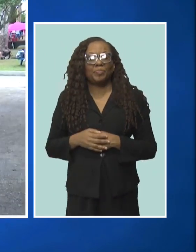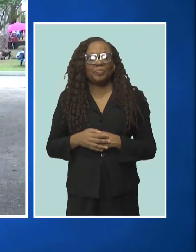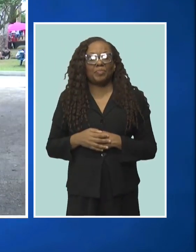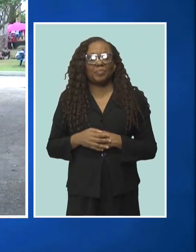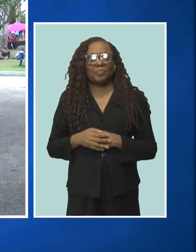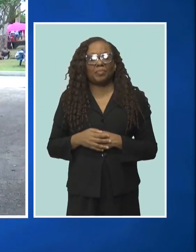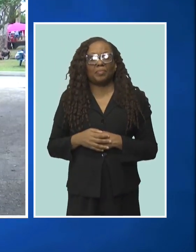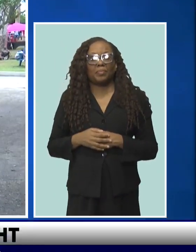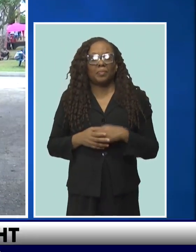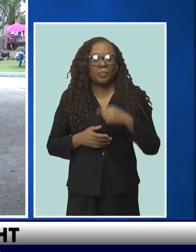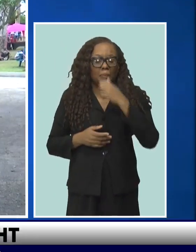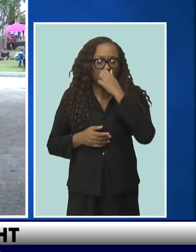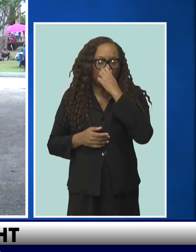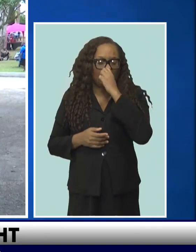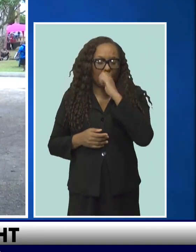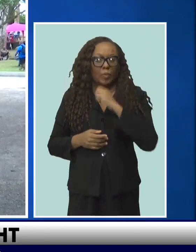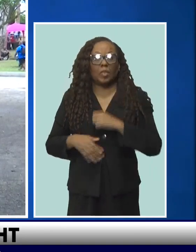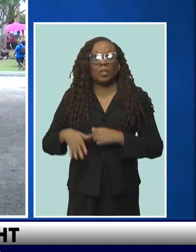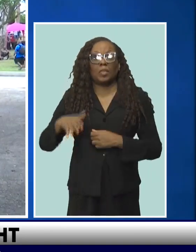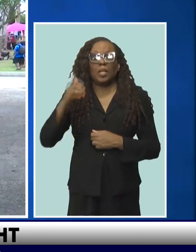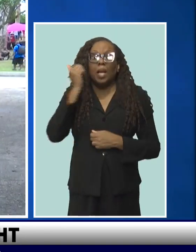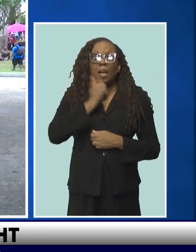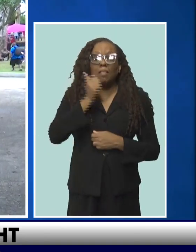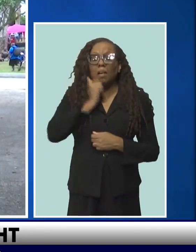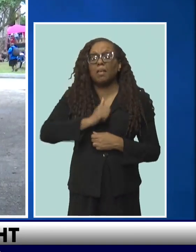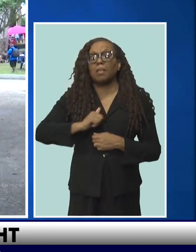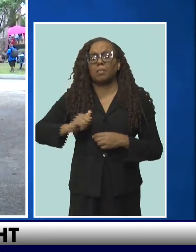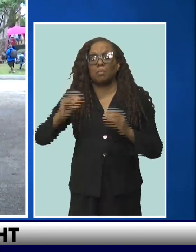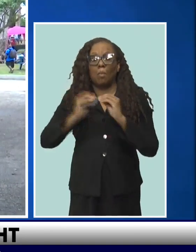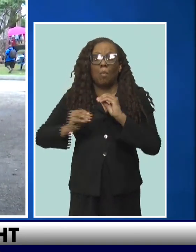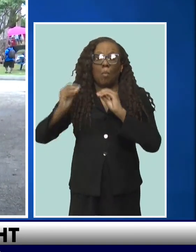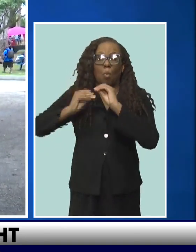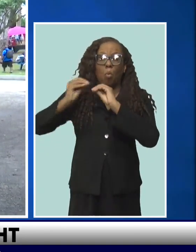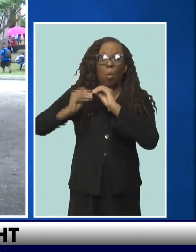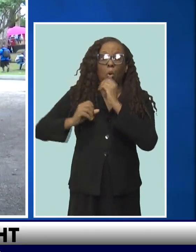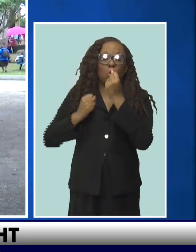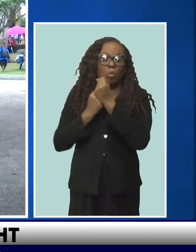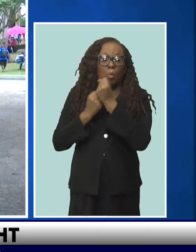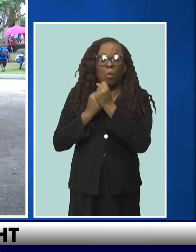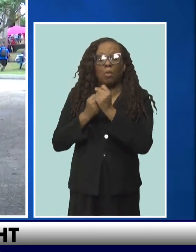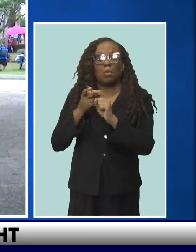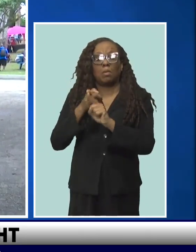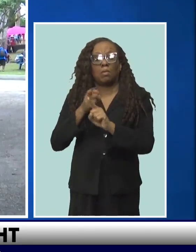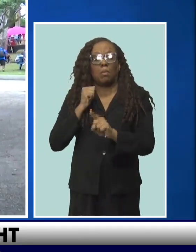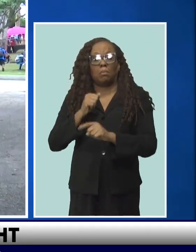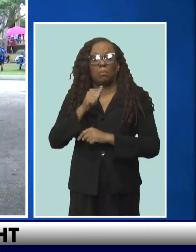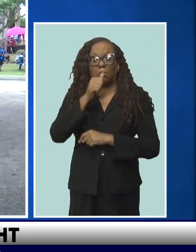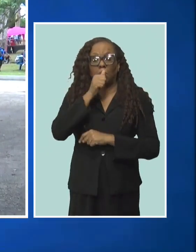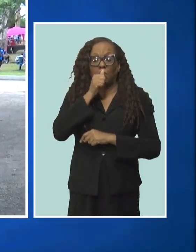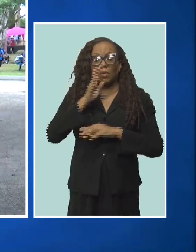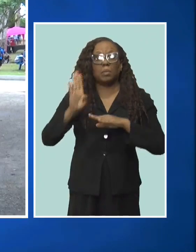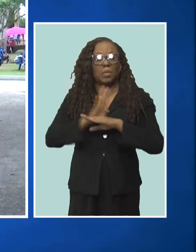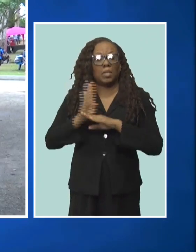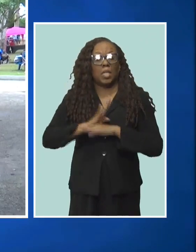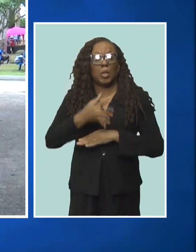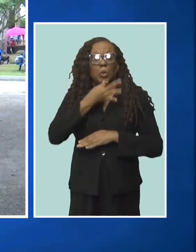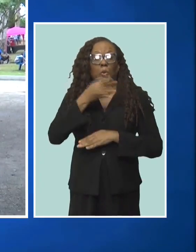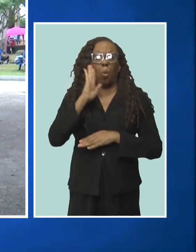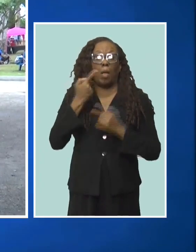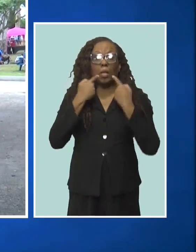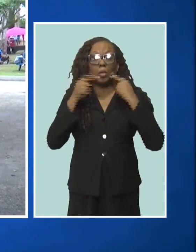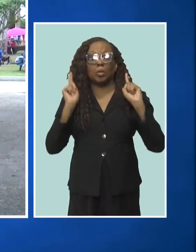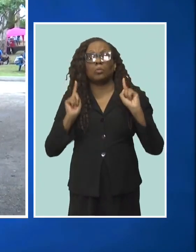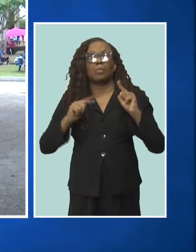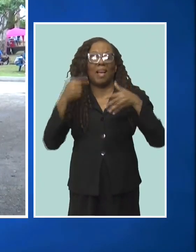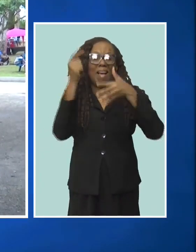lot, but every day we are getting more and more support from the private sector, and we'll be announcing shortly a